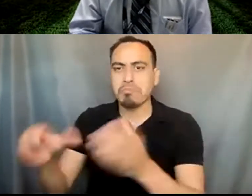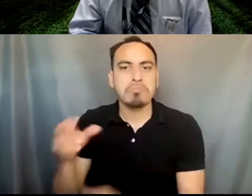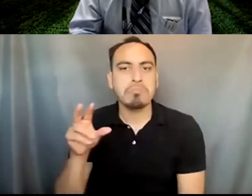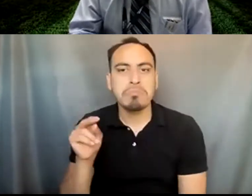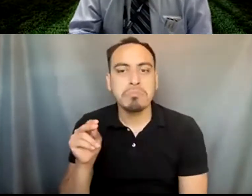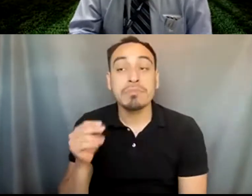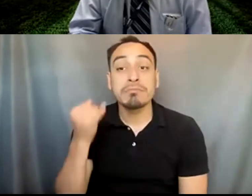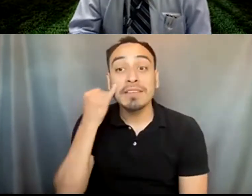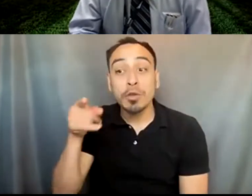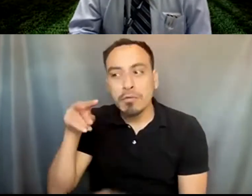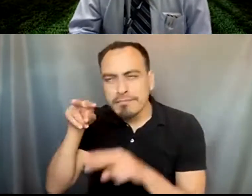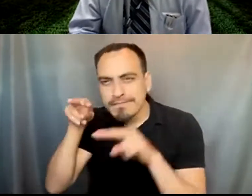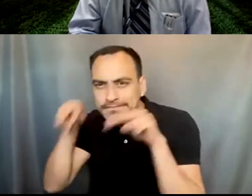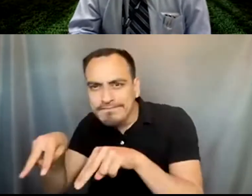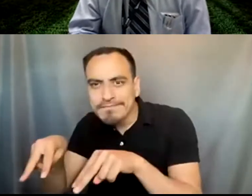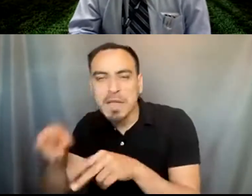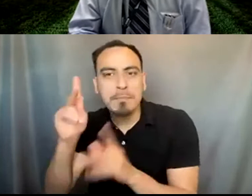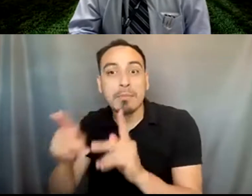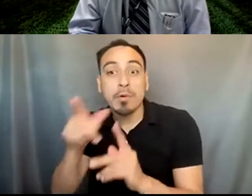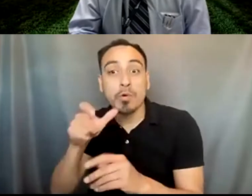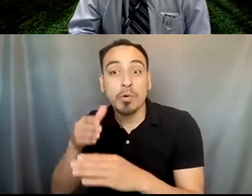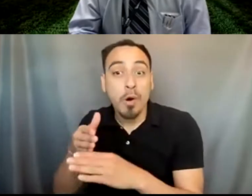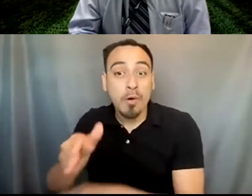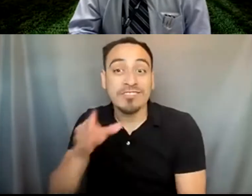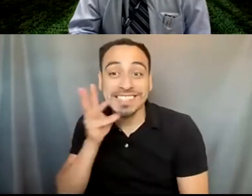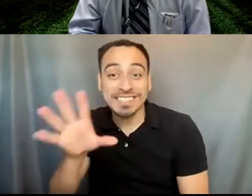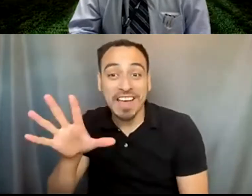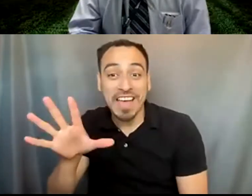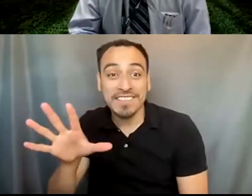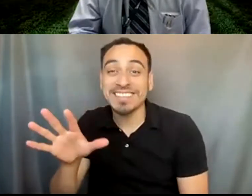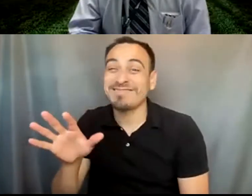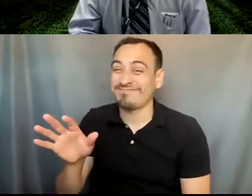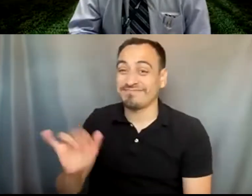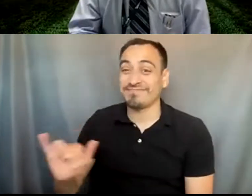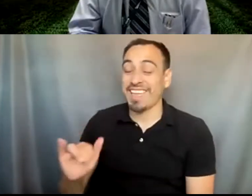age of 65, it's like 13% of